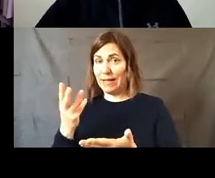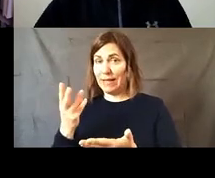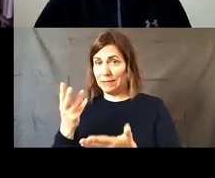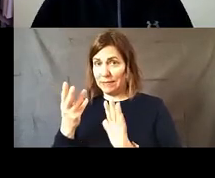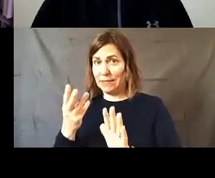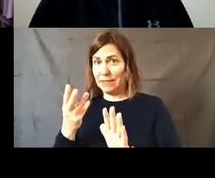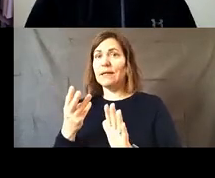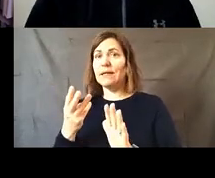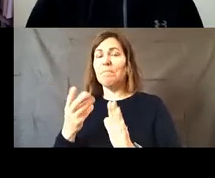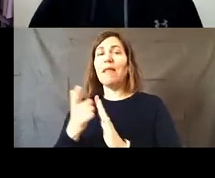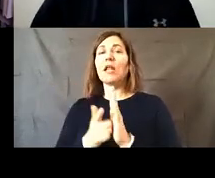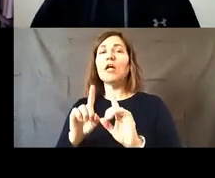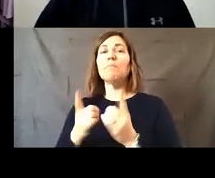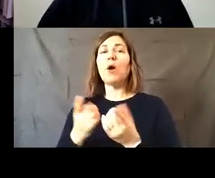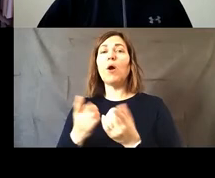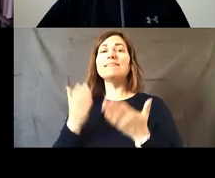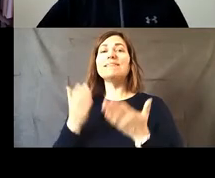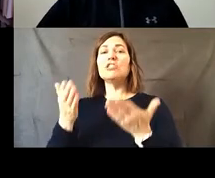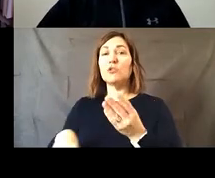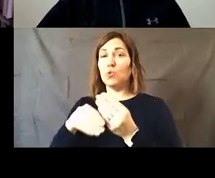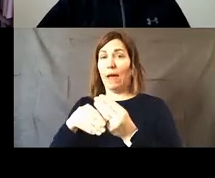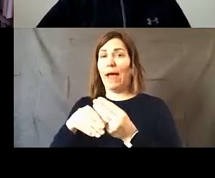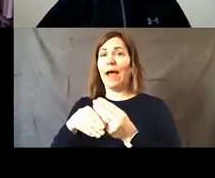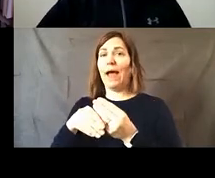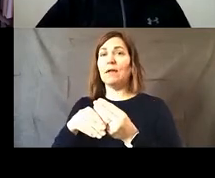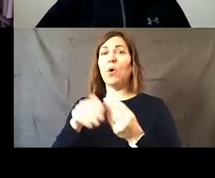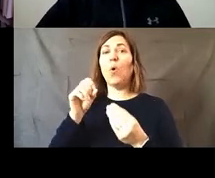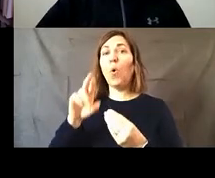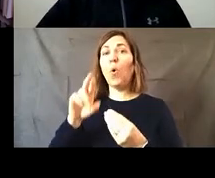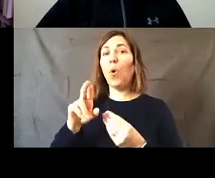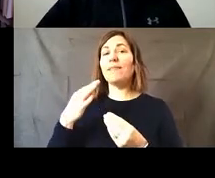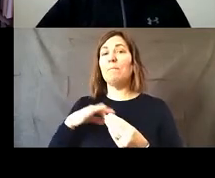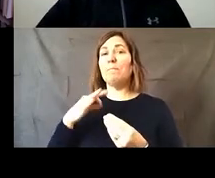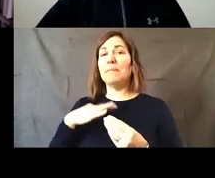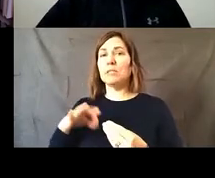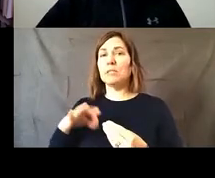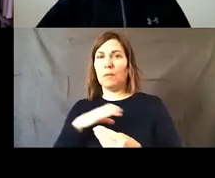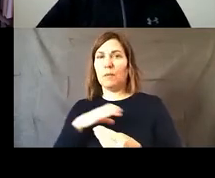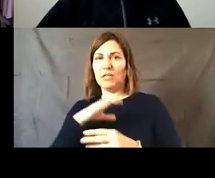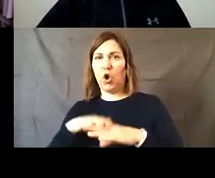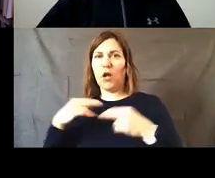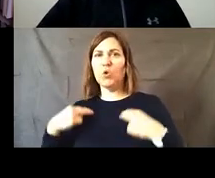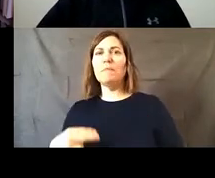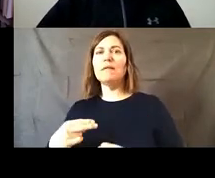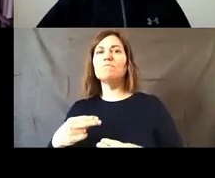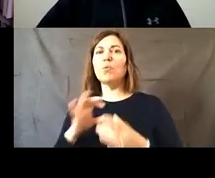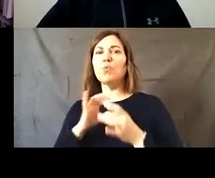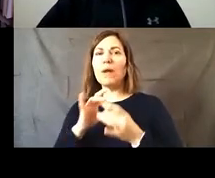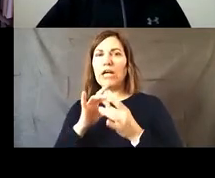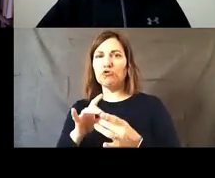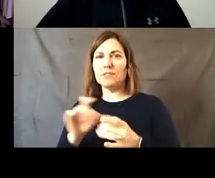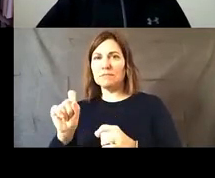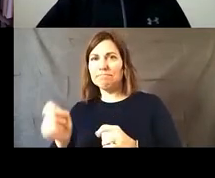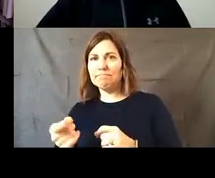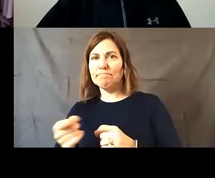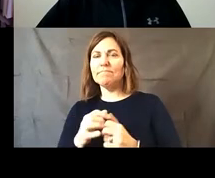adding or the Pittsburgh Commission on Human Relations, comma. And so I find that a